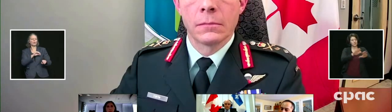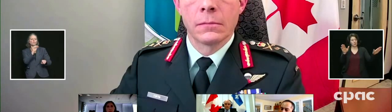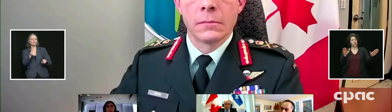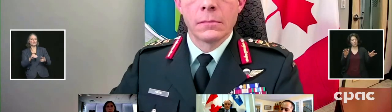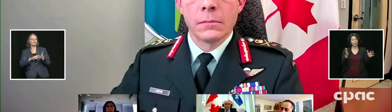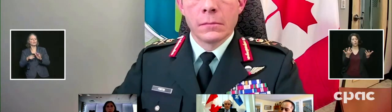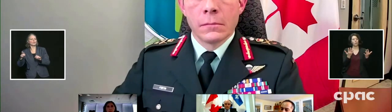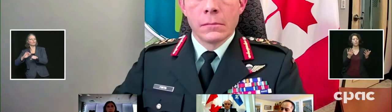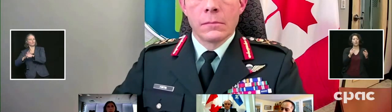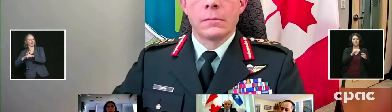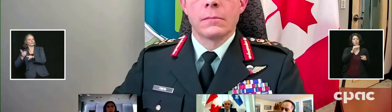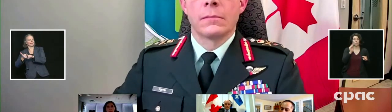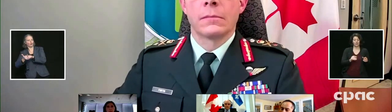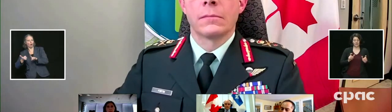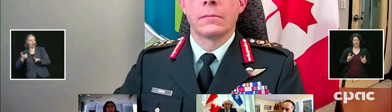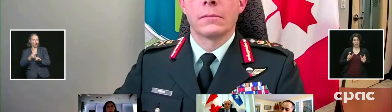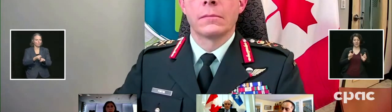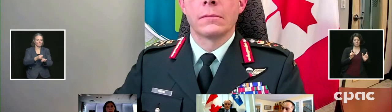based on,